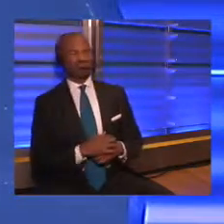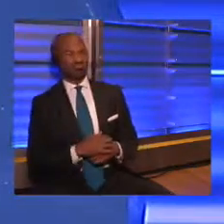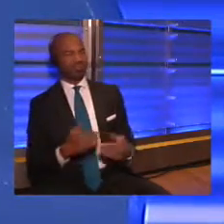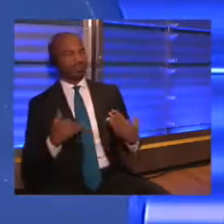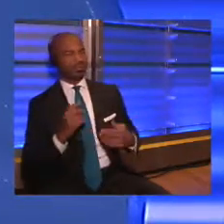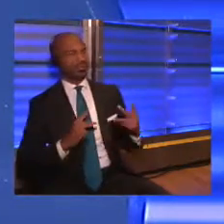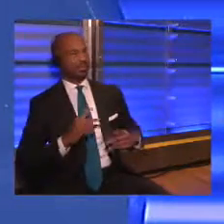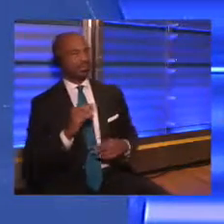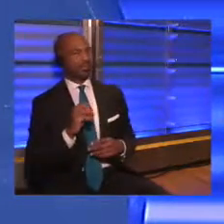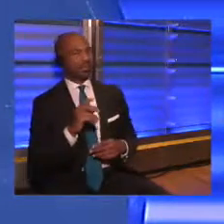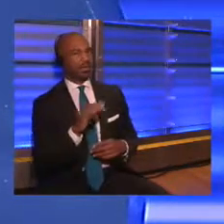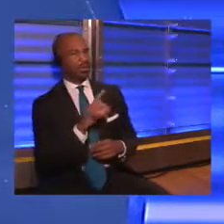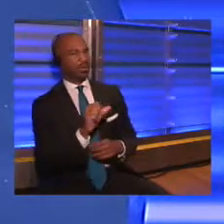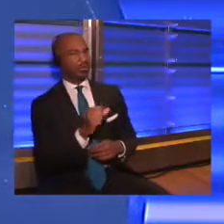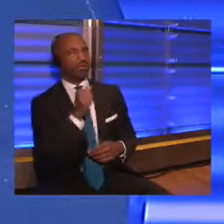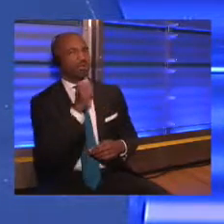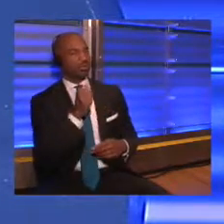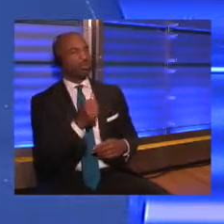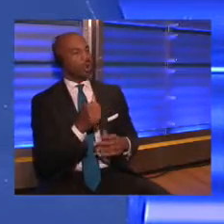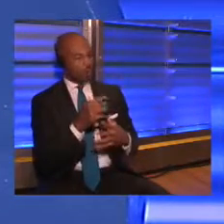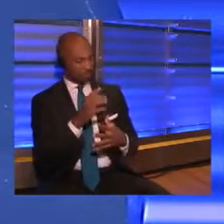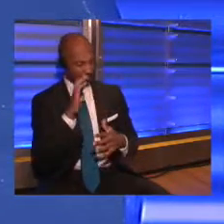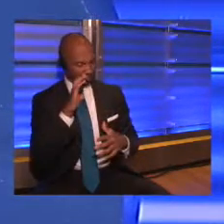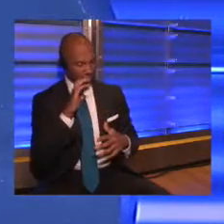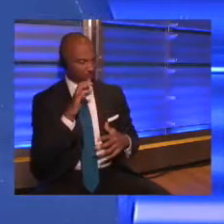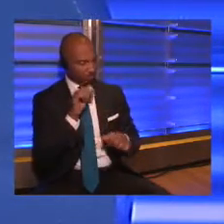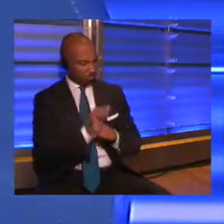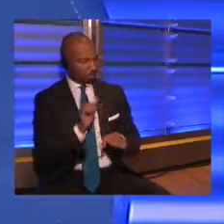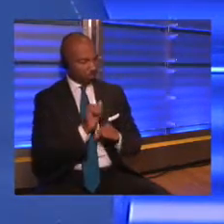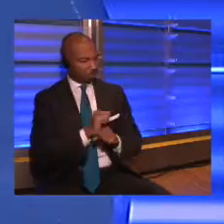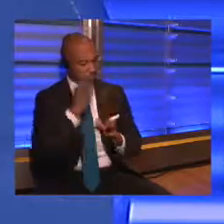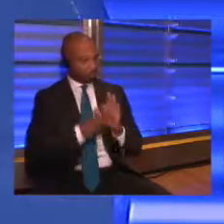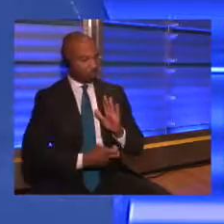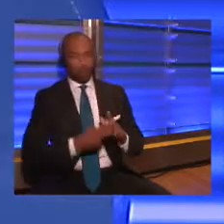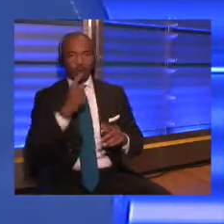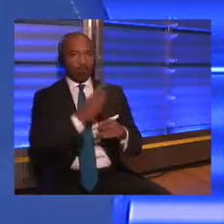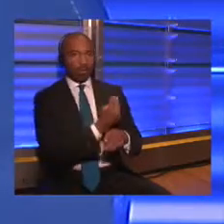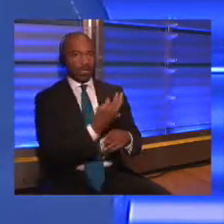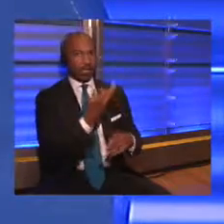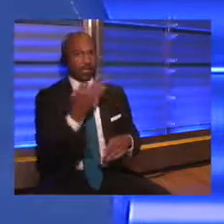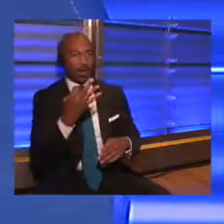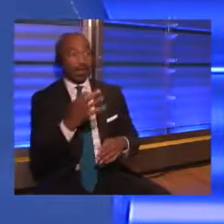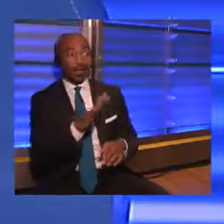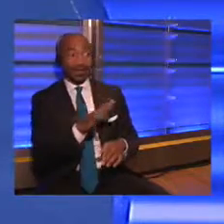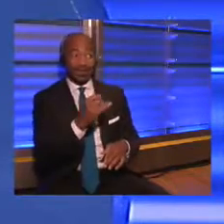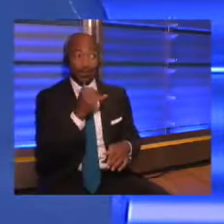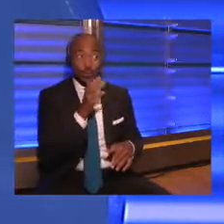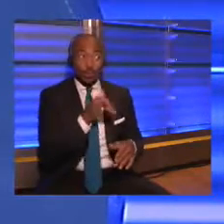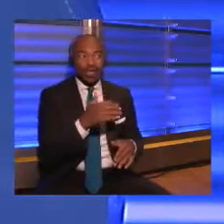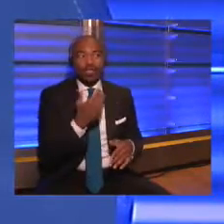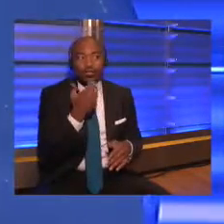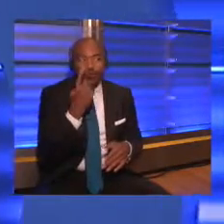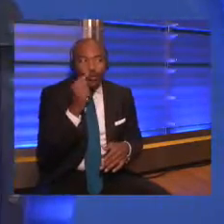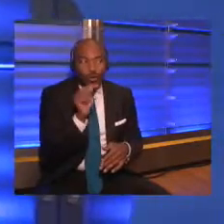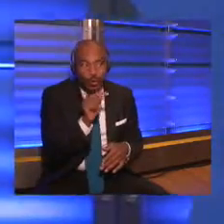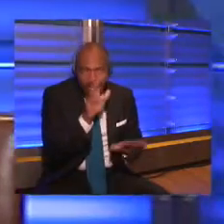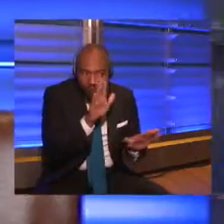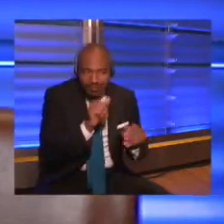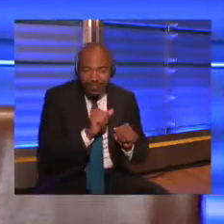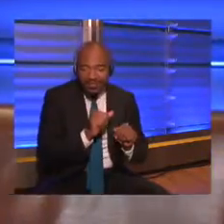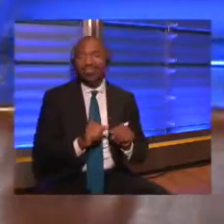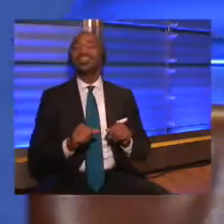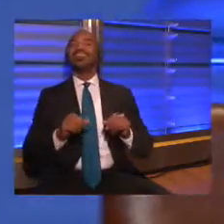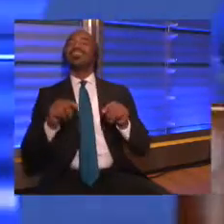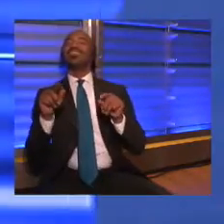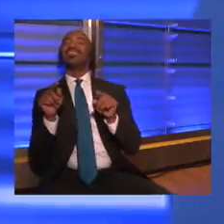millennials won't give in to that grind from Monday to Friday. Good for you. Also,